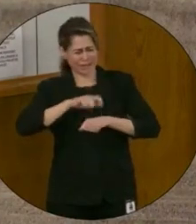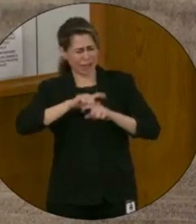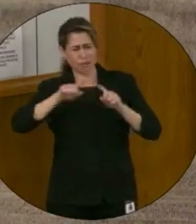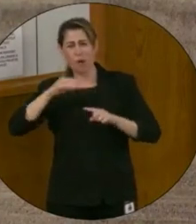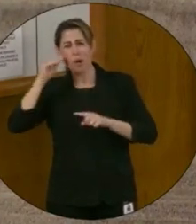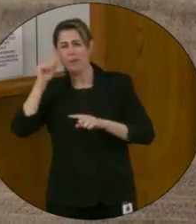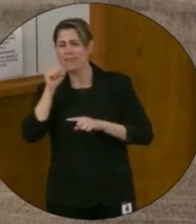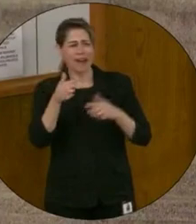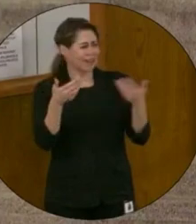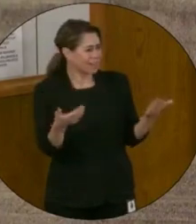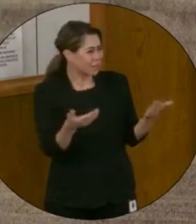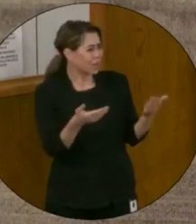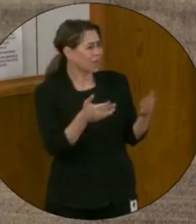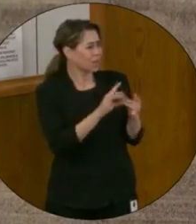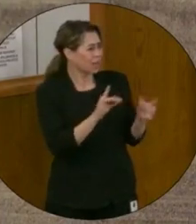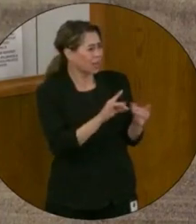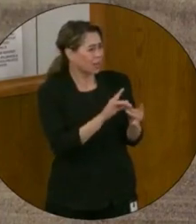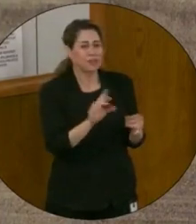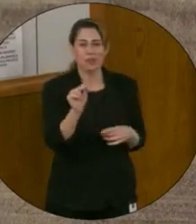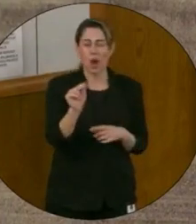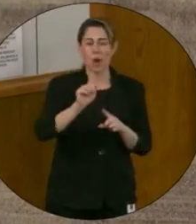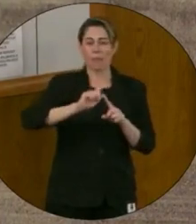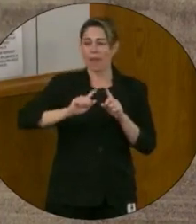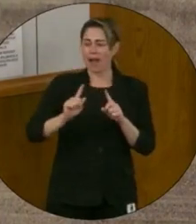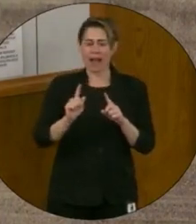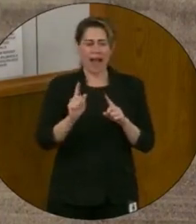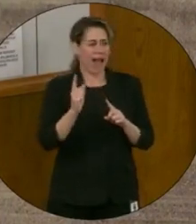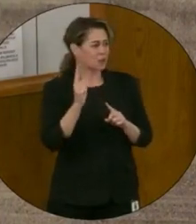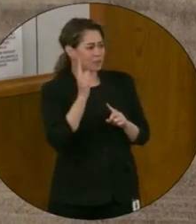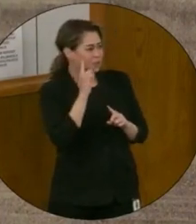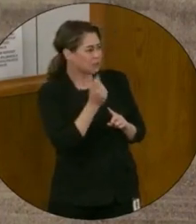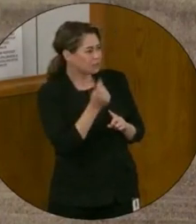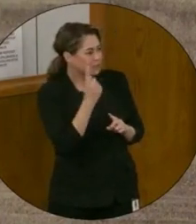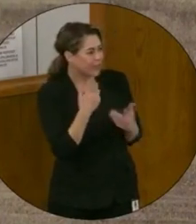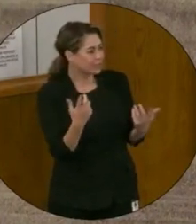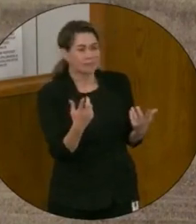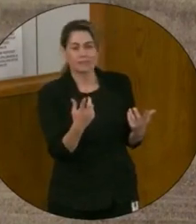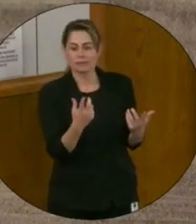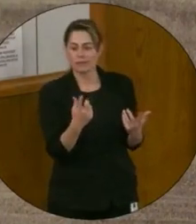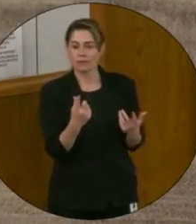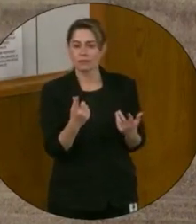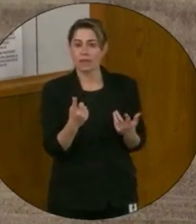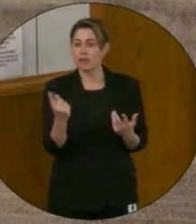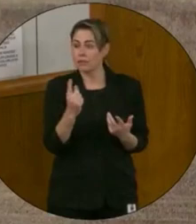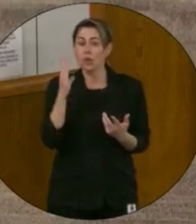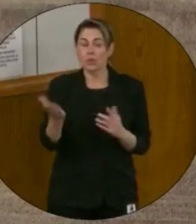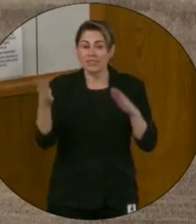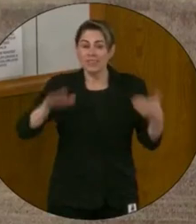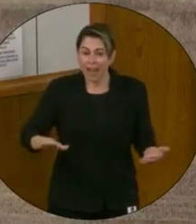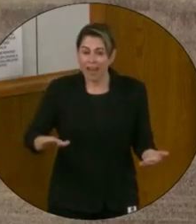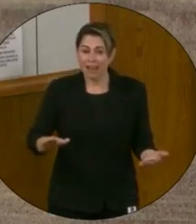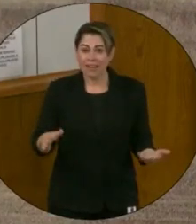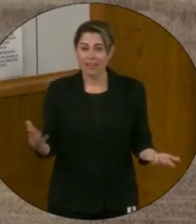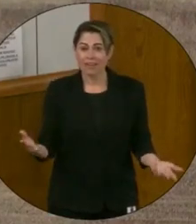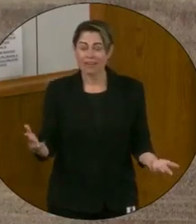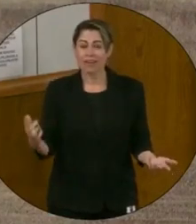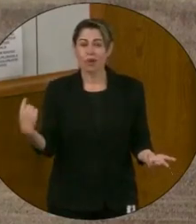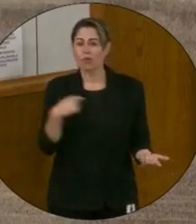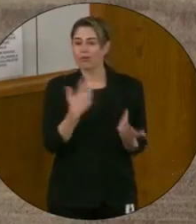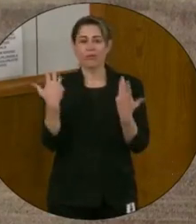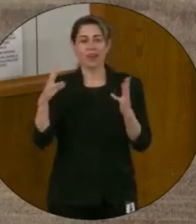here and to do this, but it just seems like nobody's getting it. Somebody's gonna die. We have